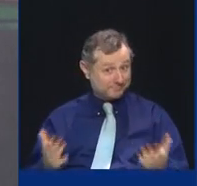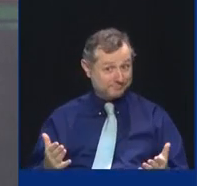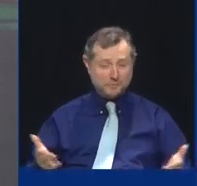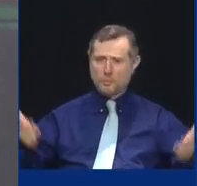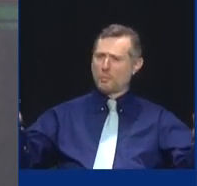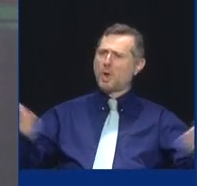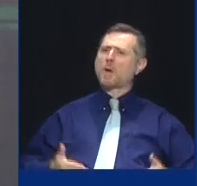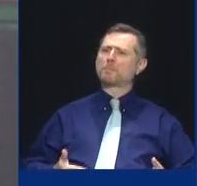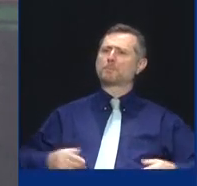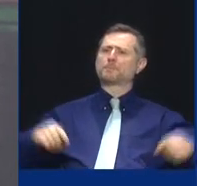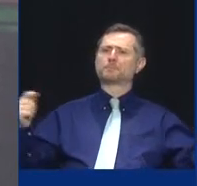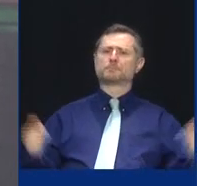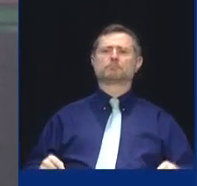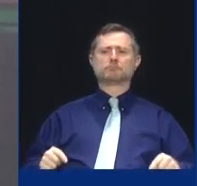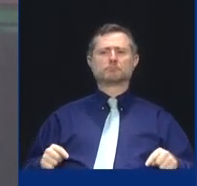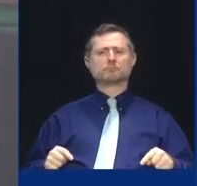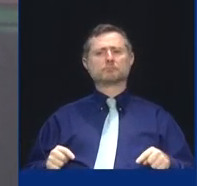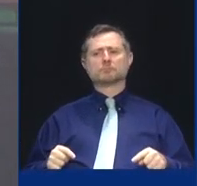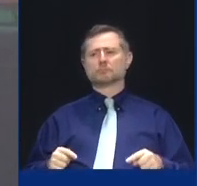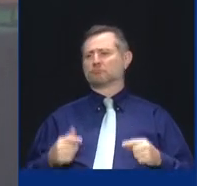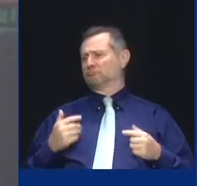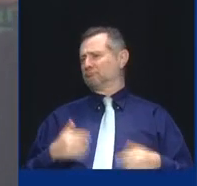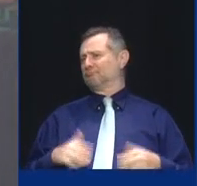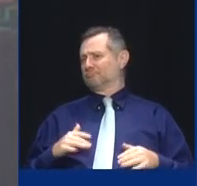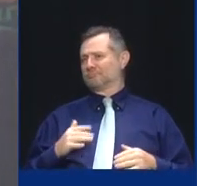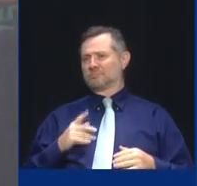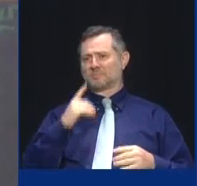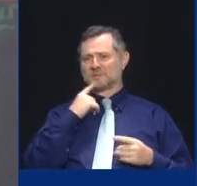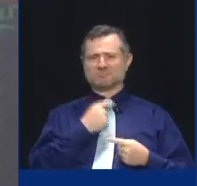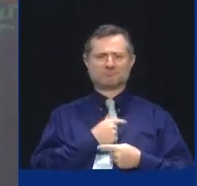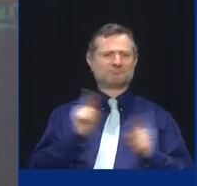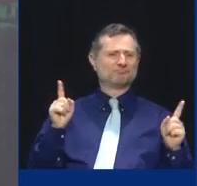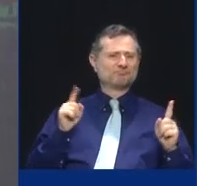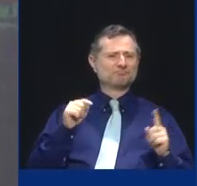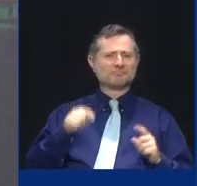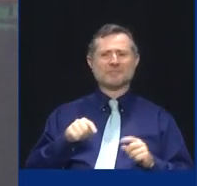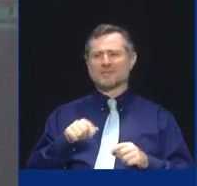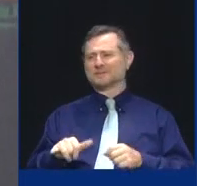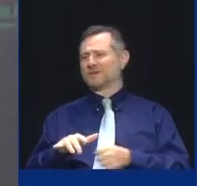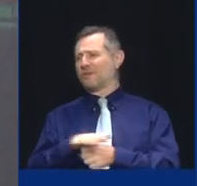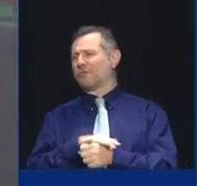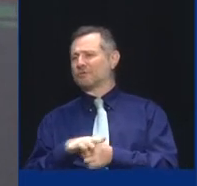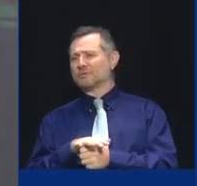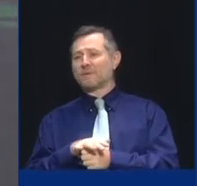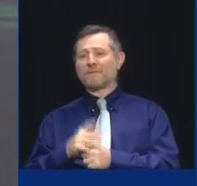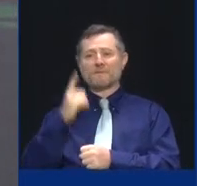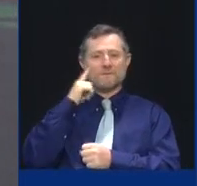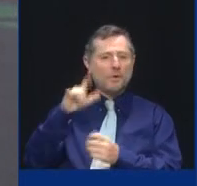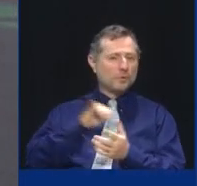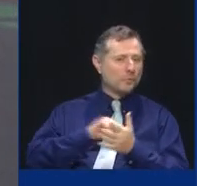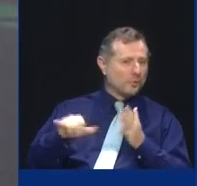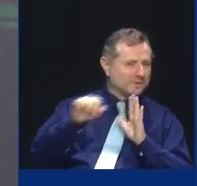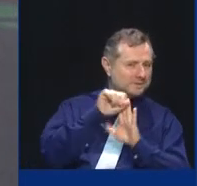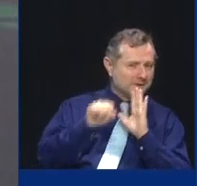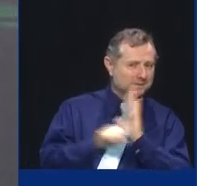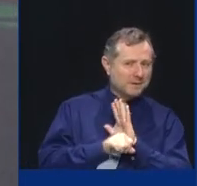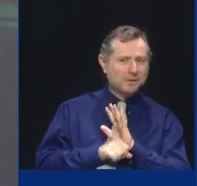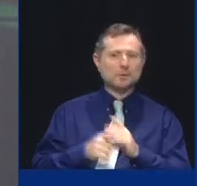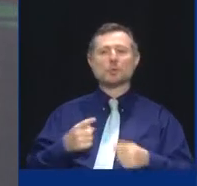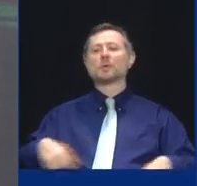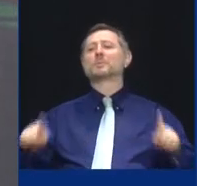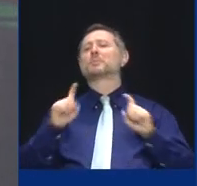It is a magnificent, magnificent achievement for the entire region, the entire state, and you should all be very,